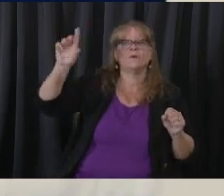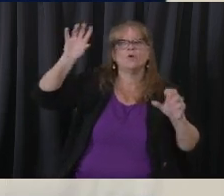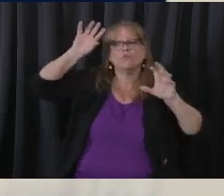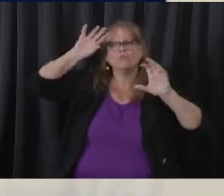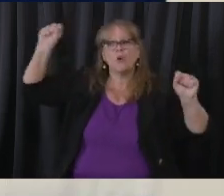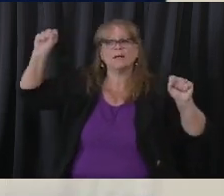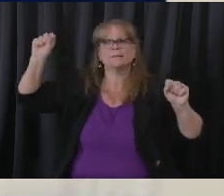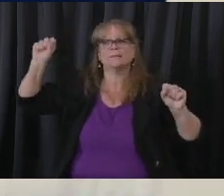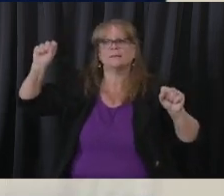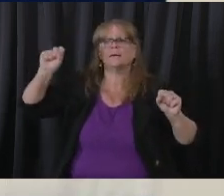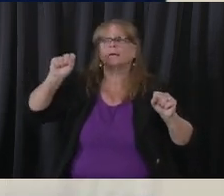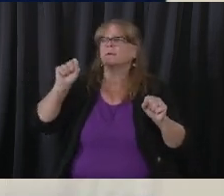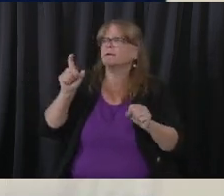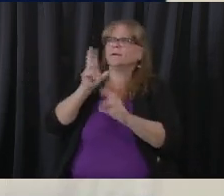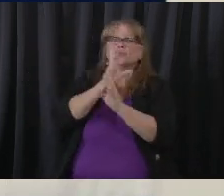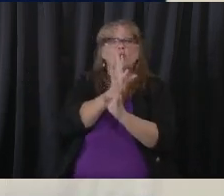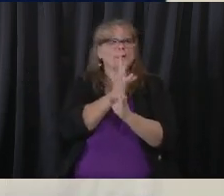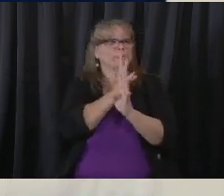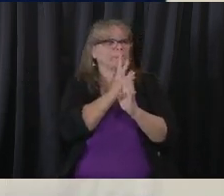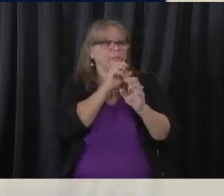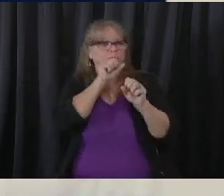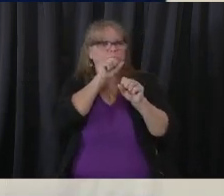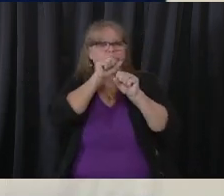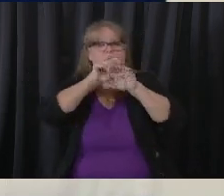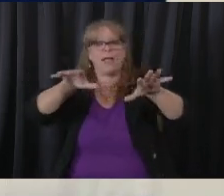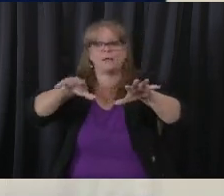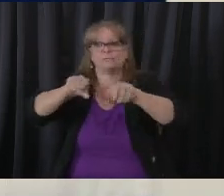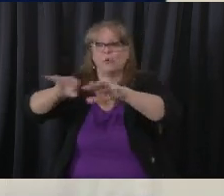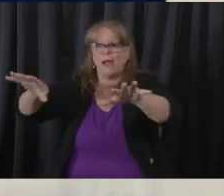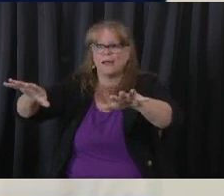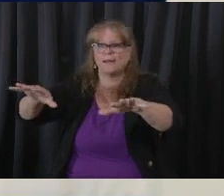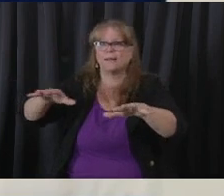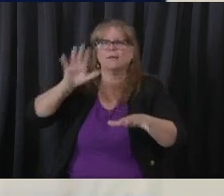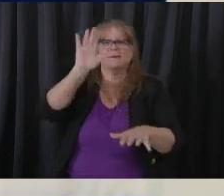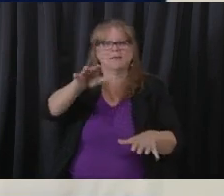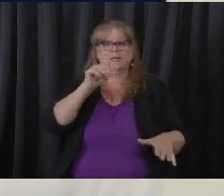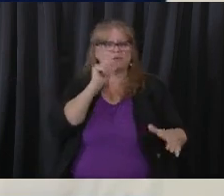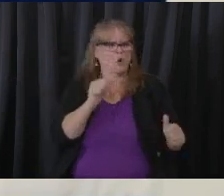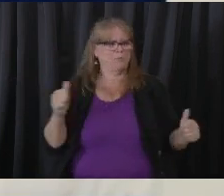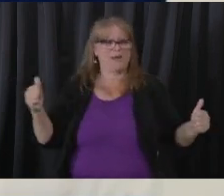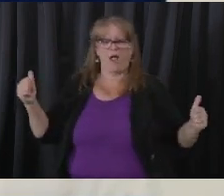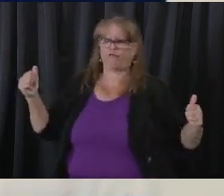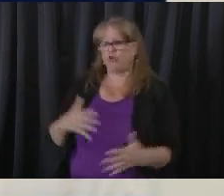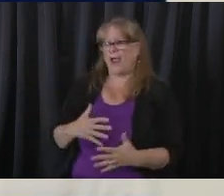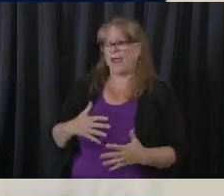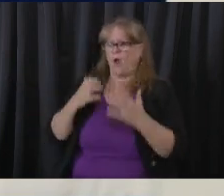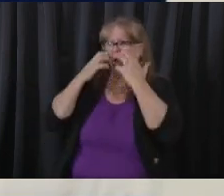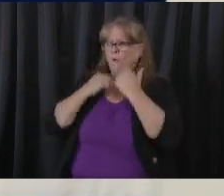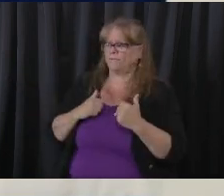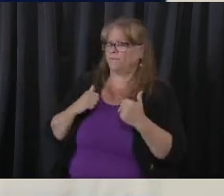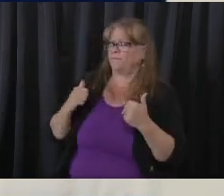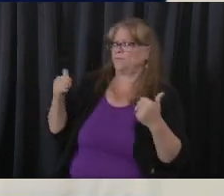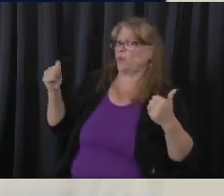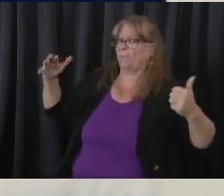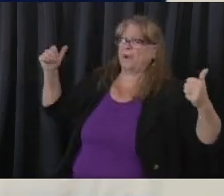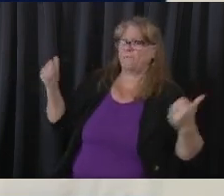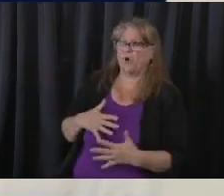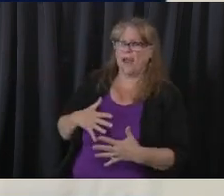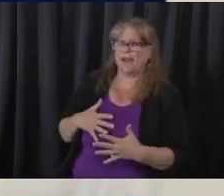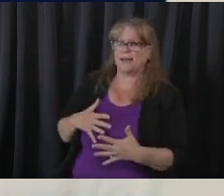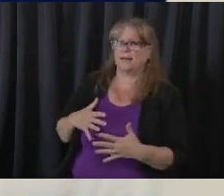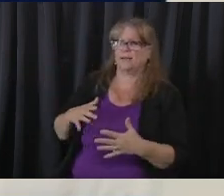wrong direction. He says, don't be fearful, and then insinuates, be careless. He should be messaging, don't be